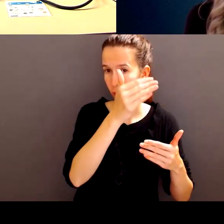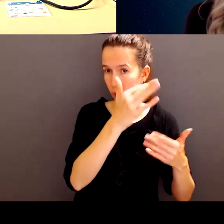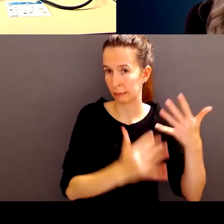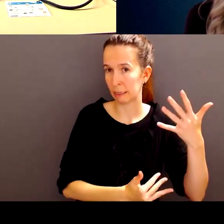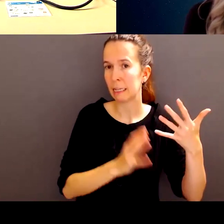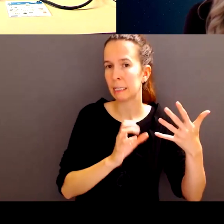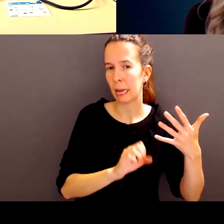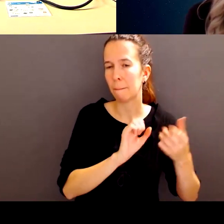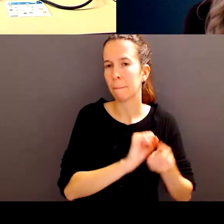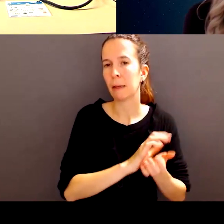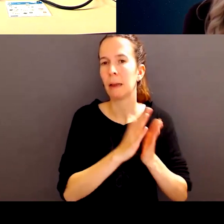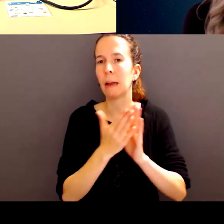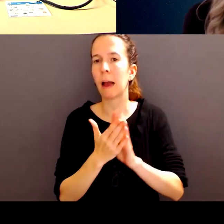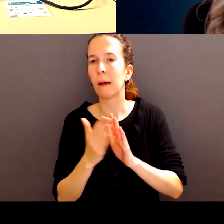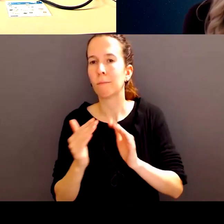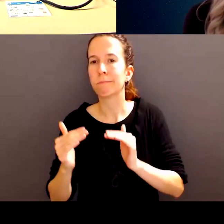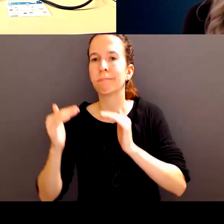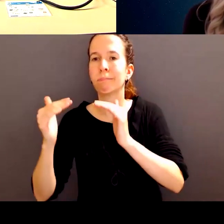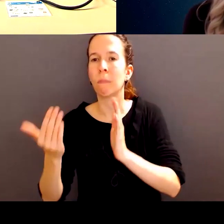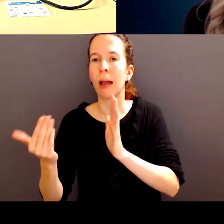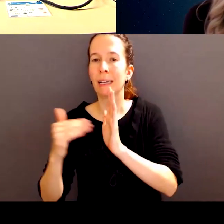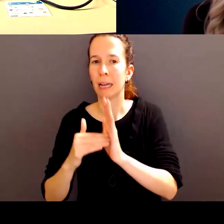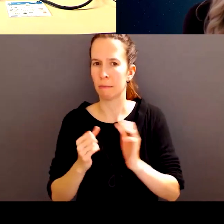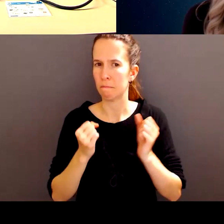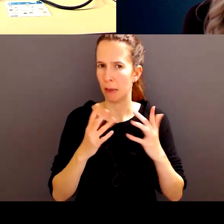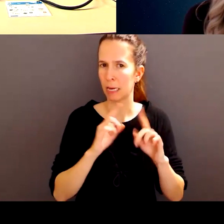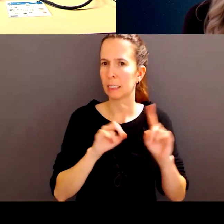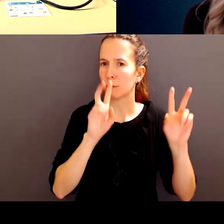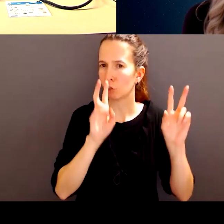lots of different topics now, and each needs to be